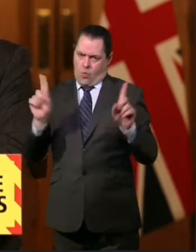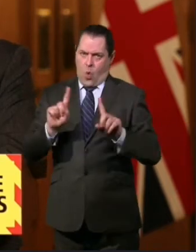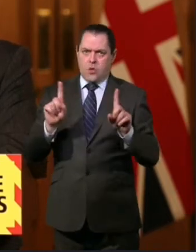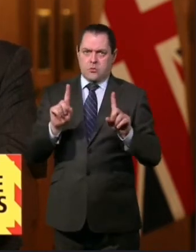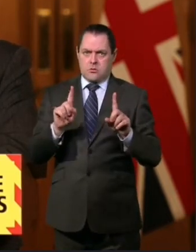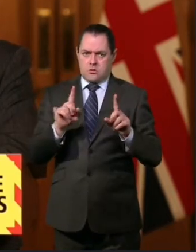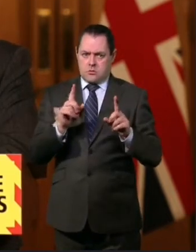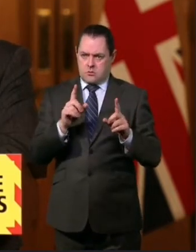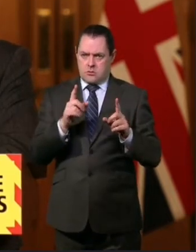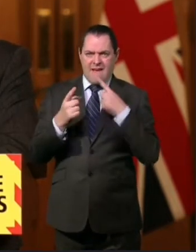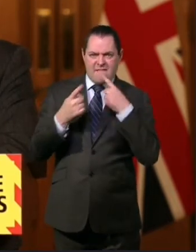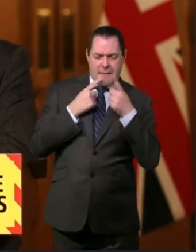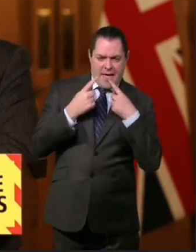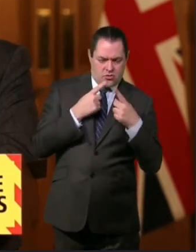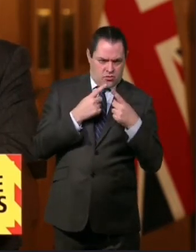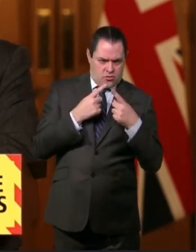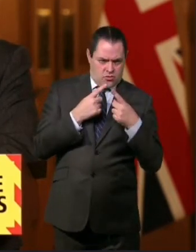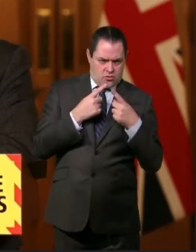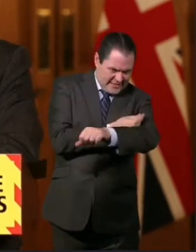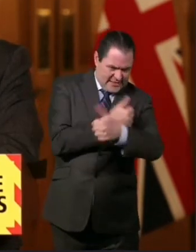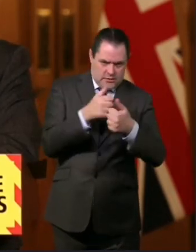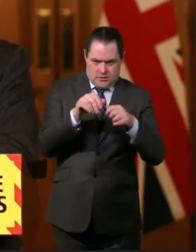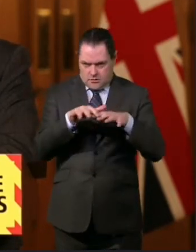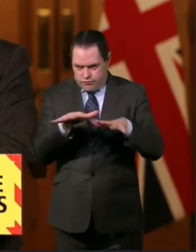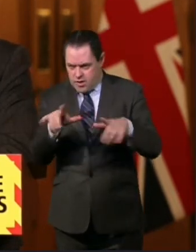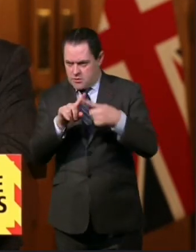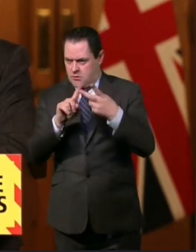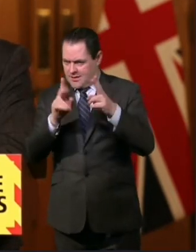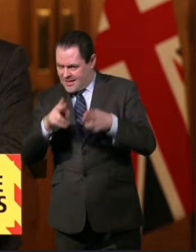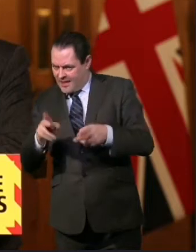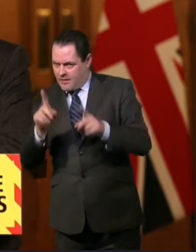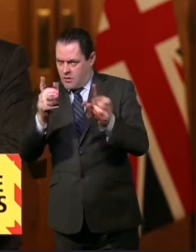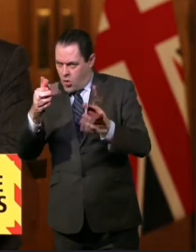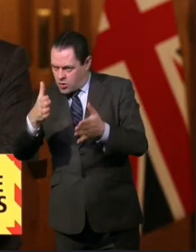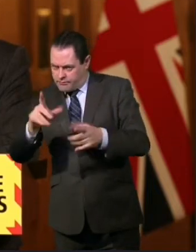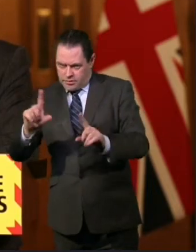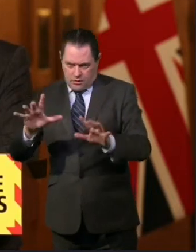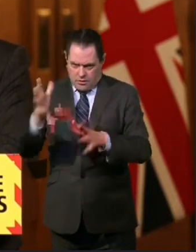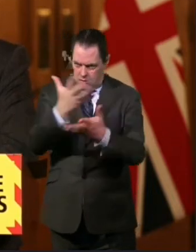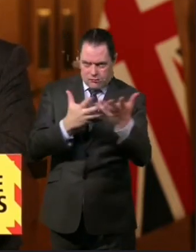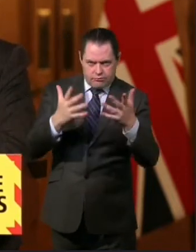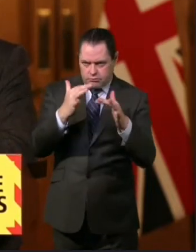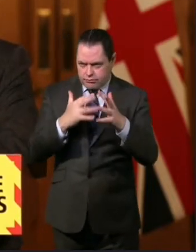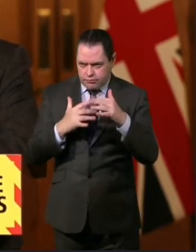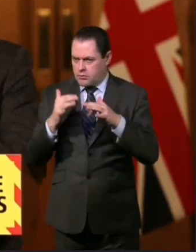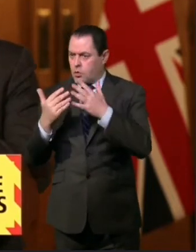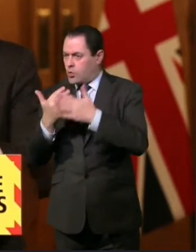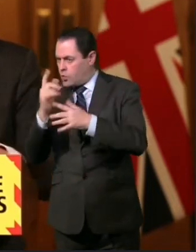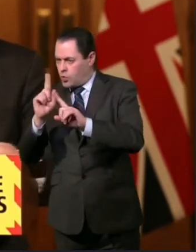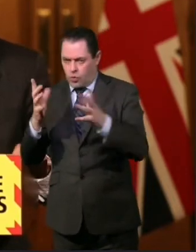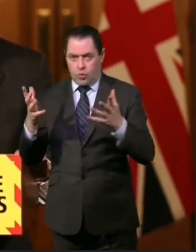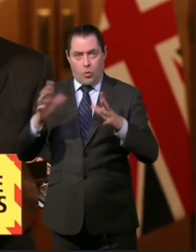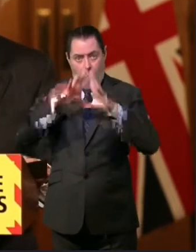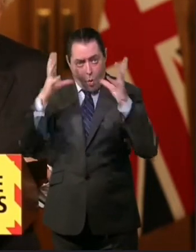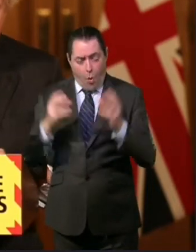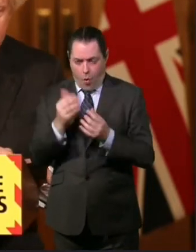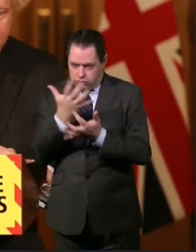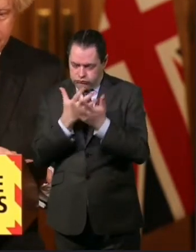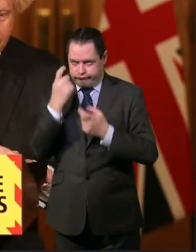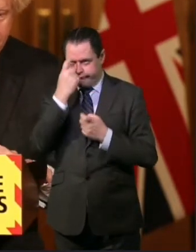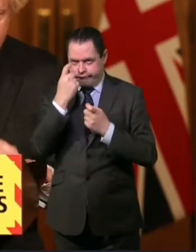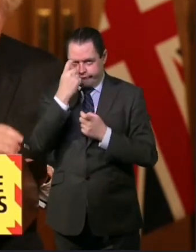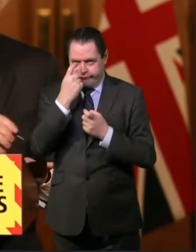the rate of infection is forbiddingly high, and I think we have to be realistic about that. Let's go to Sam Coates of